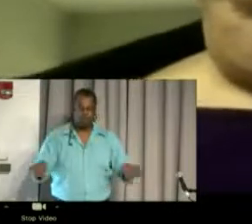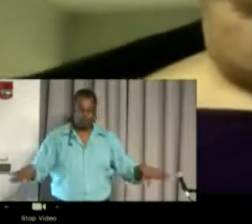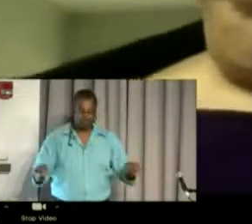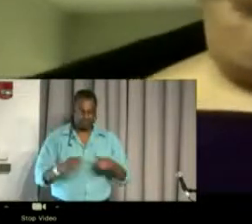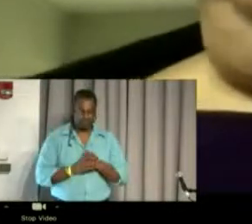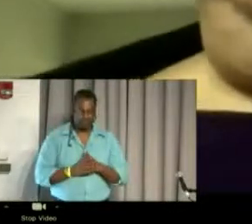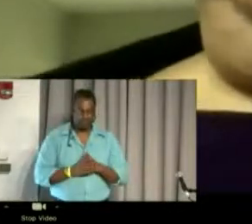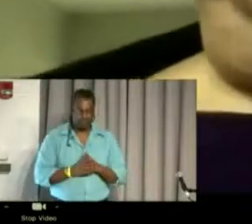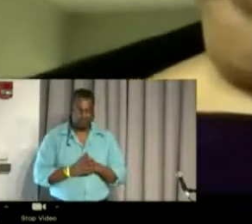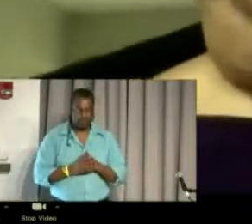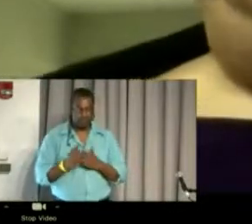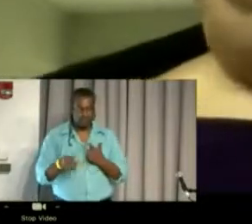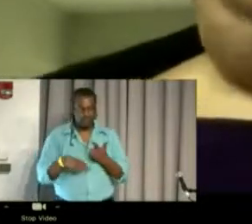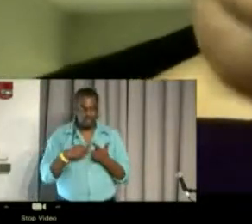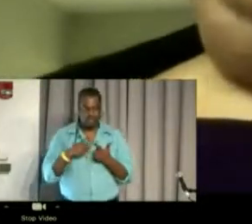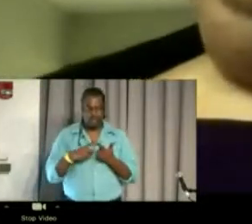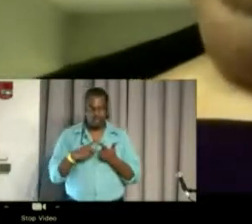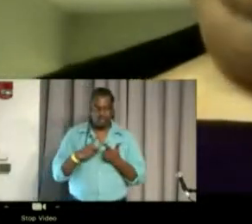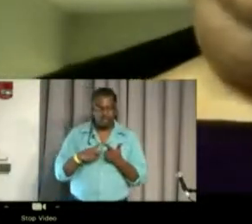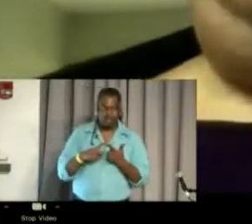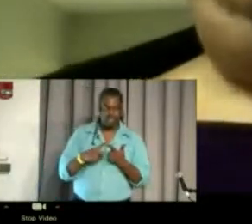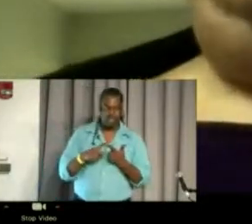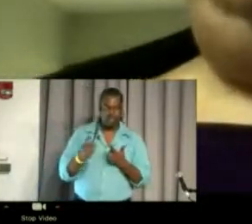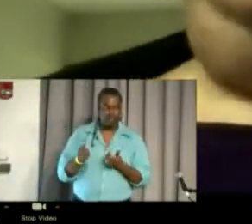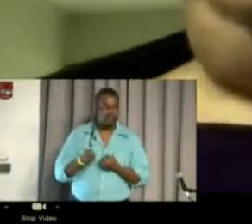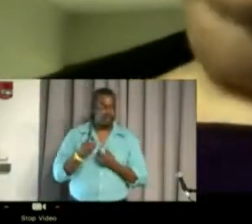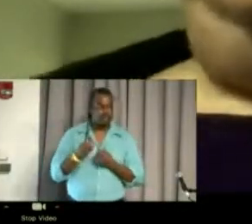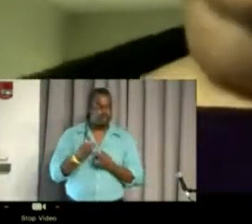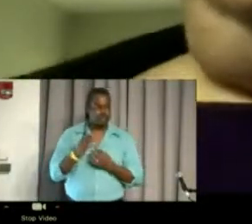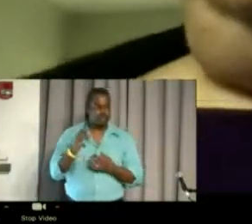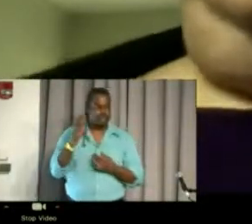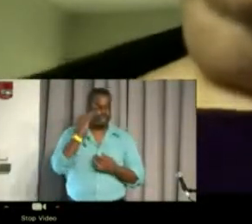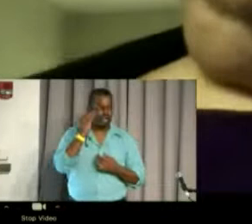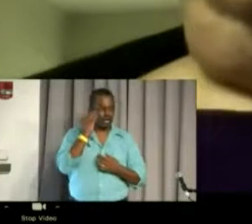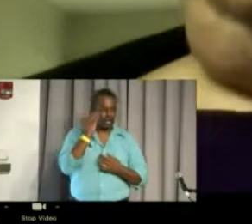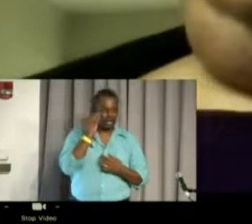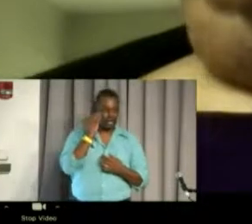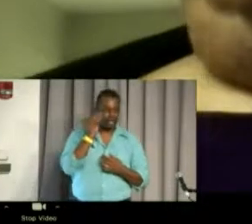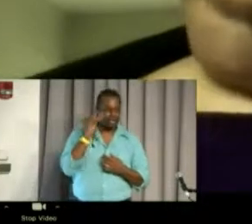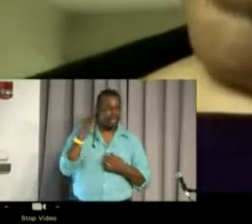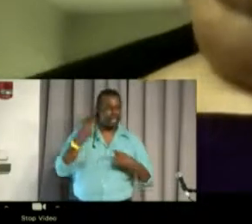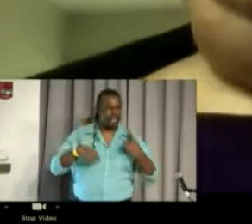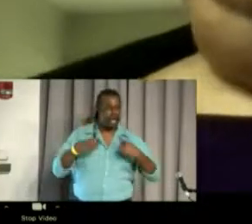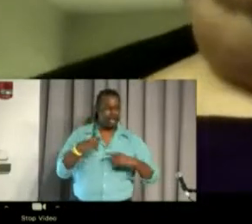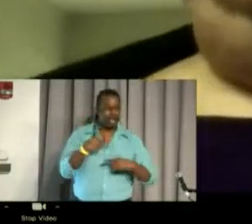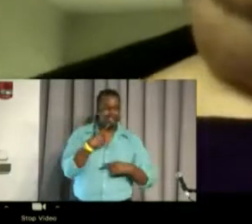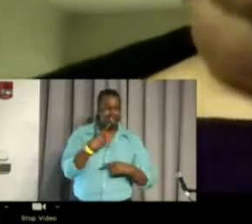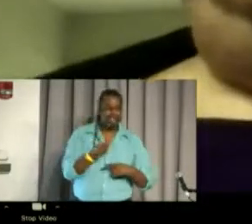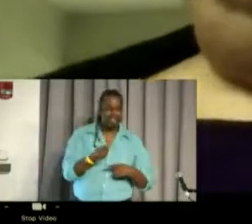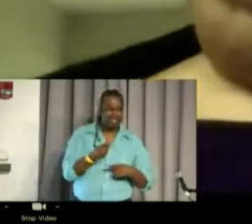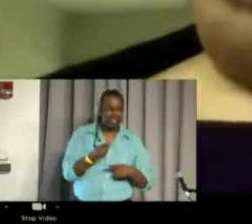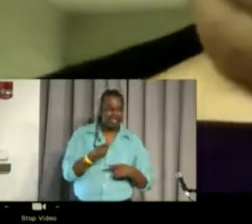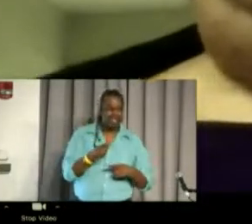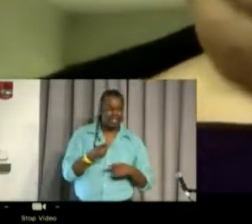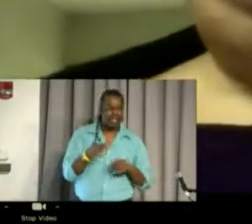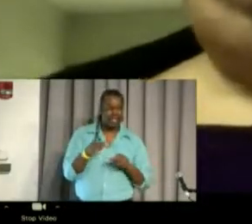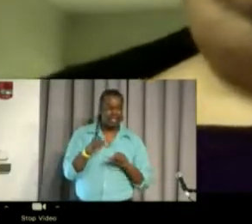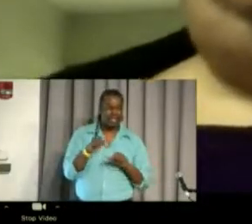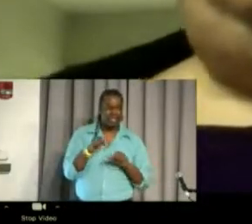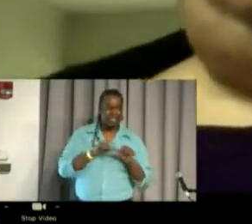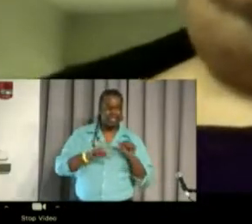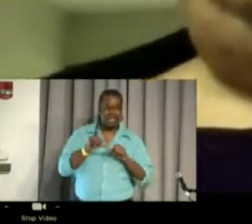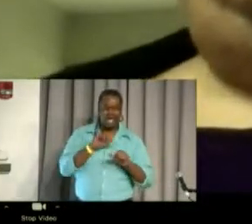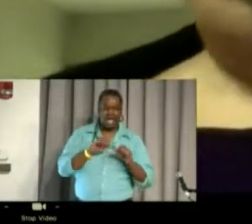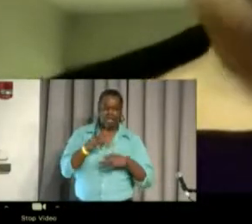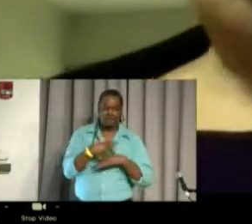Second is Poetry and Knowledge from Aimé Césaire, who argued that while science produced a certain impression